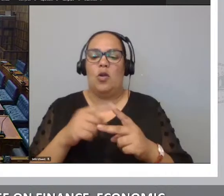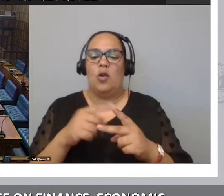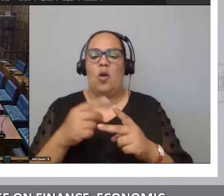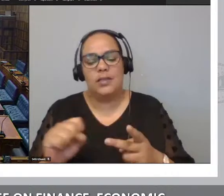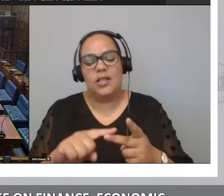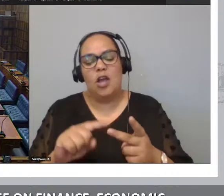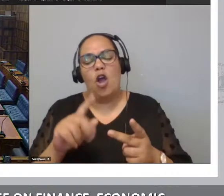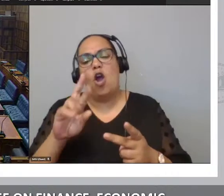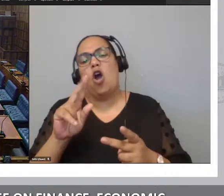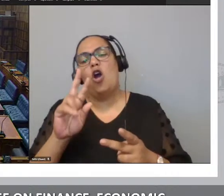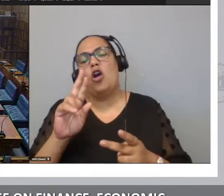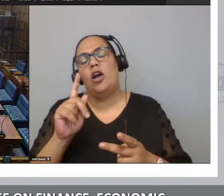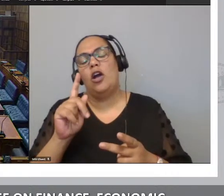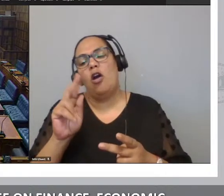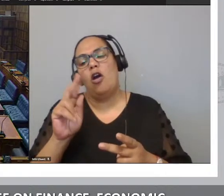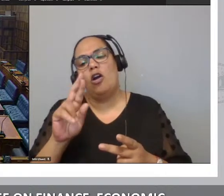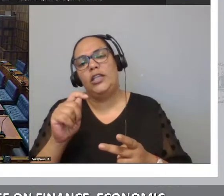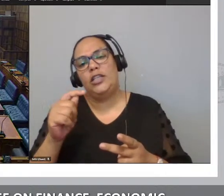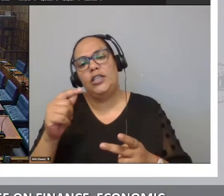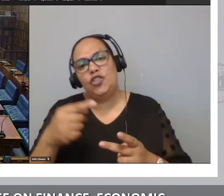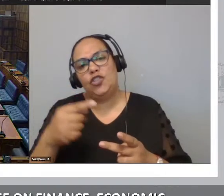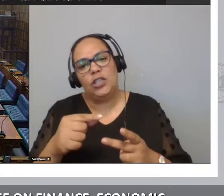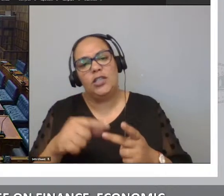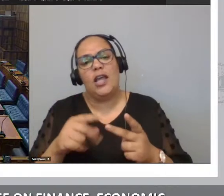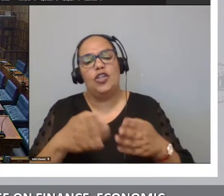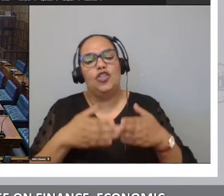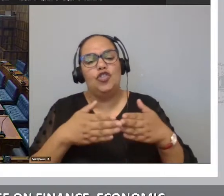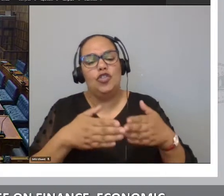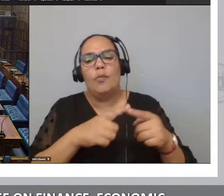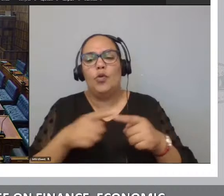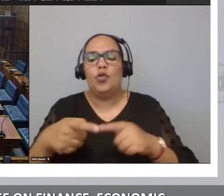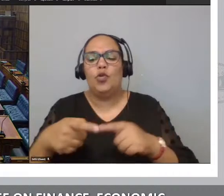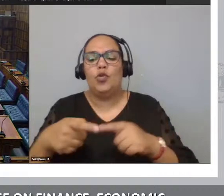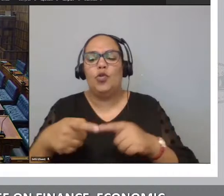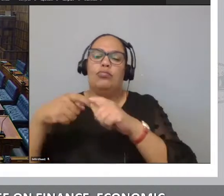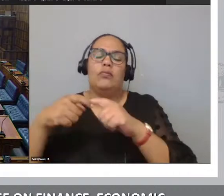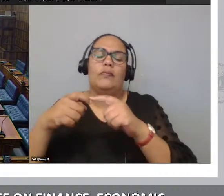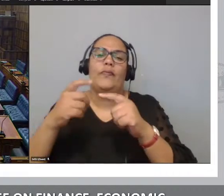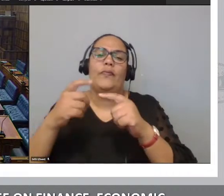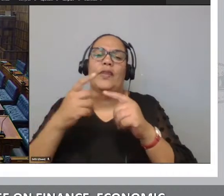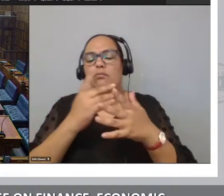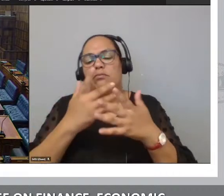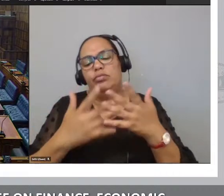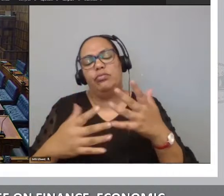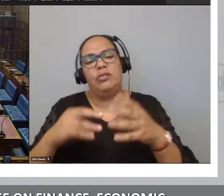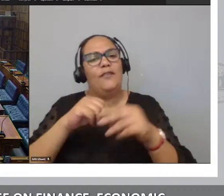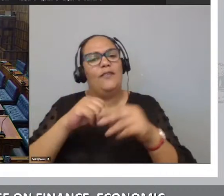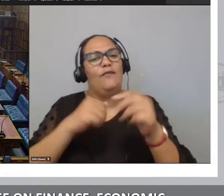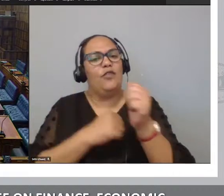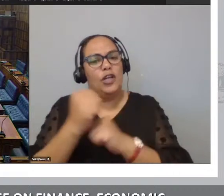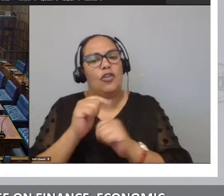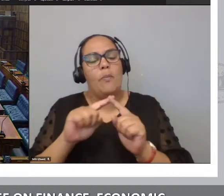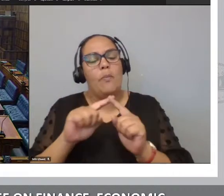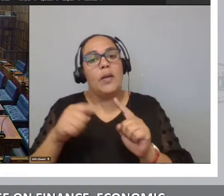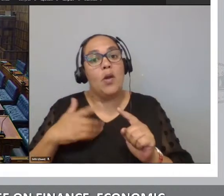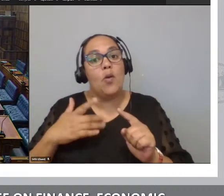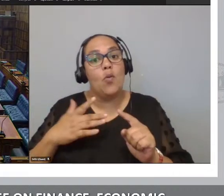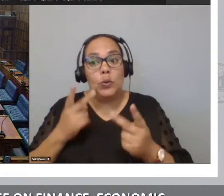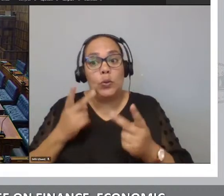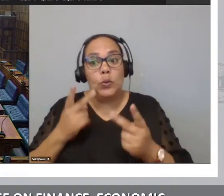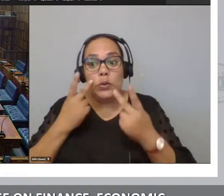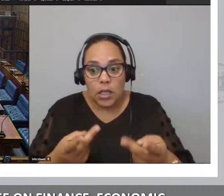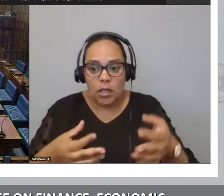rtgs we've spoken about ship digital cranes and and all other manner of infrastructure but what I'd like to see on